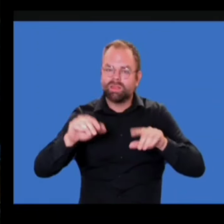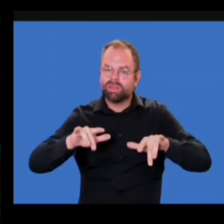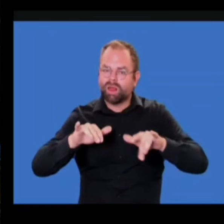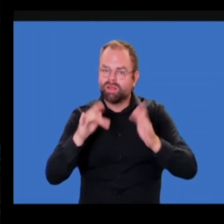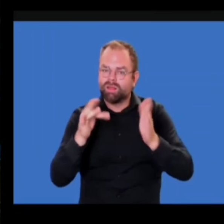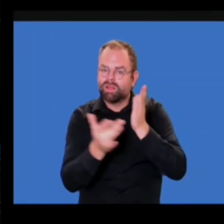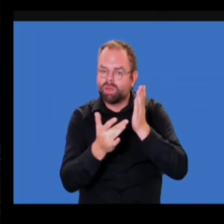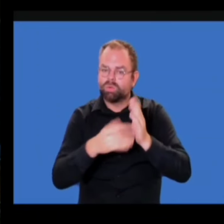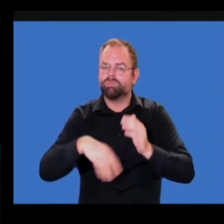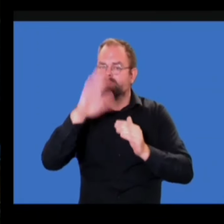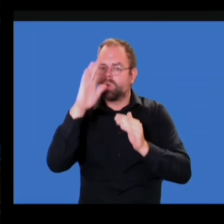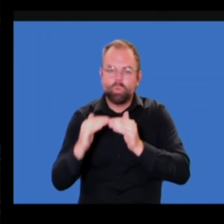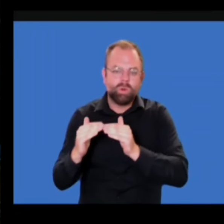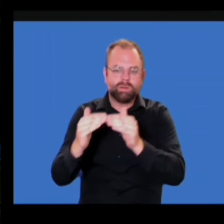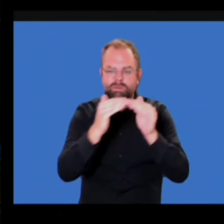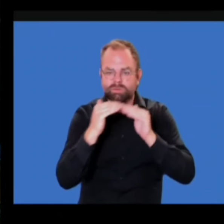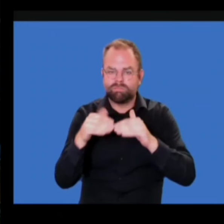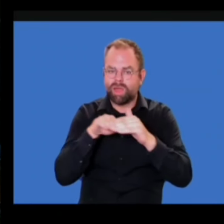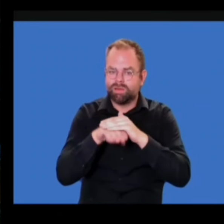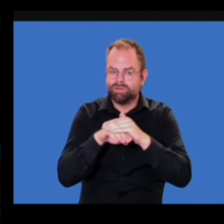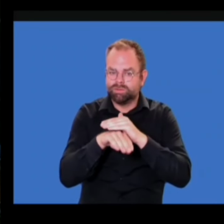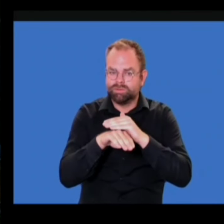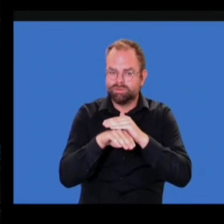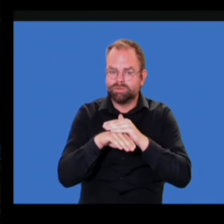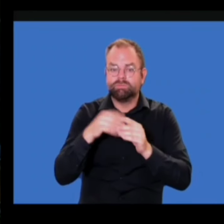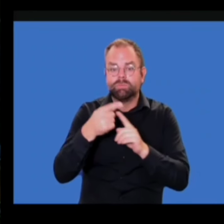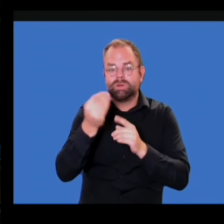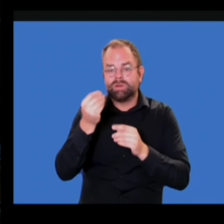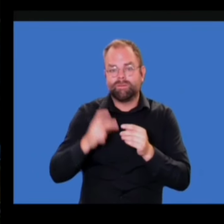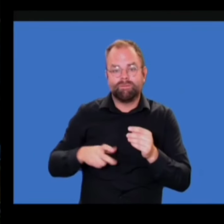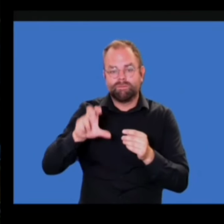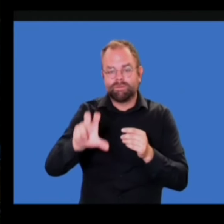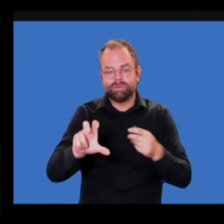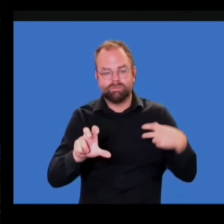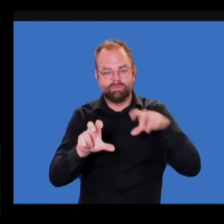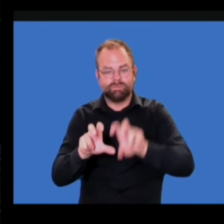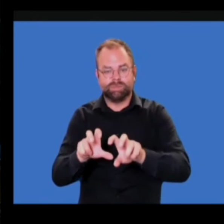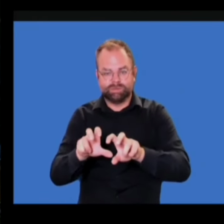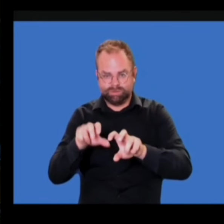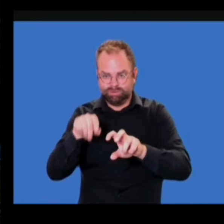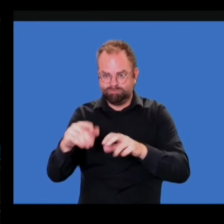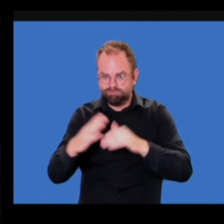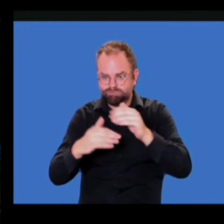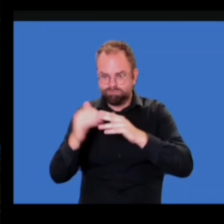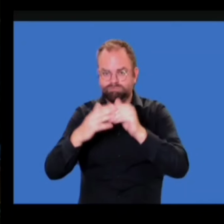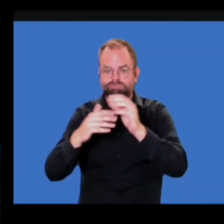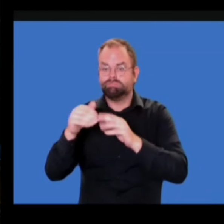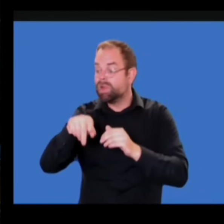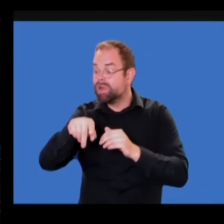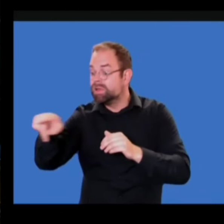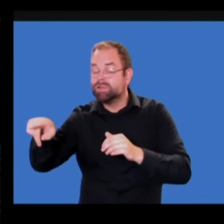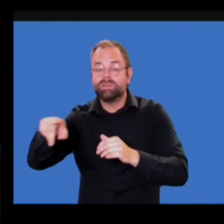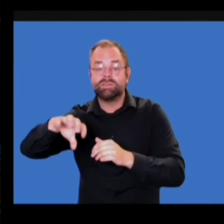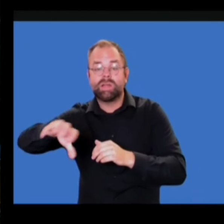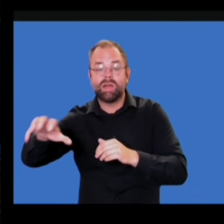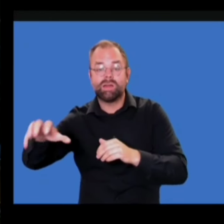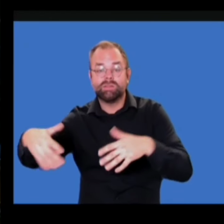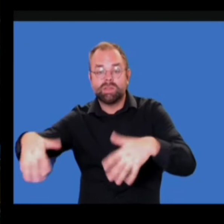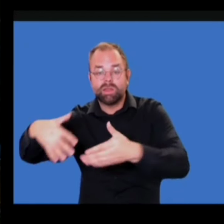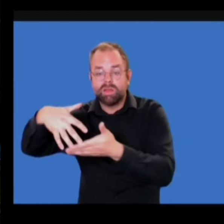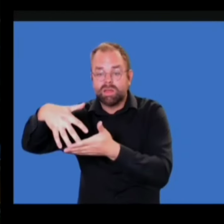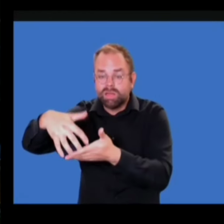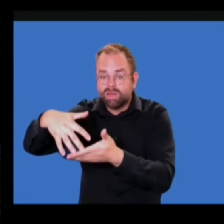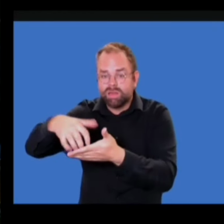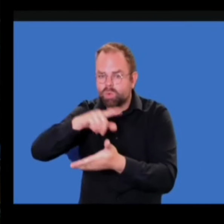the youth and future generations as agents of change. The future of